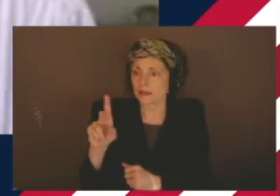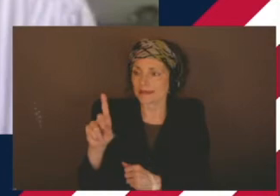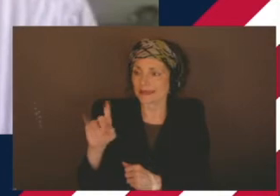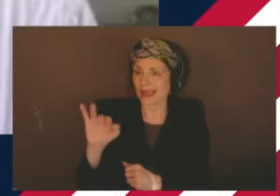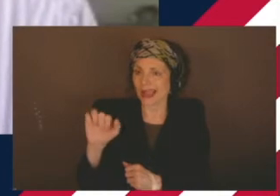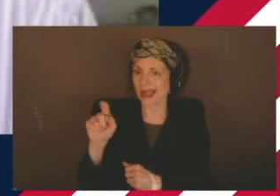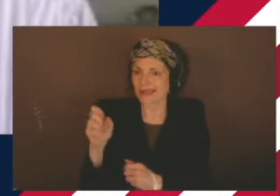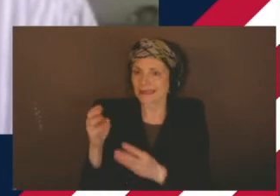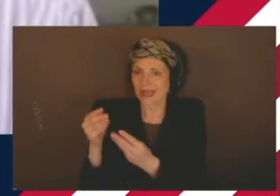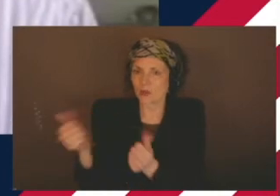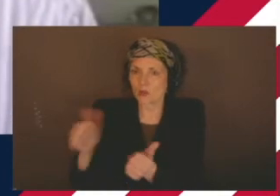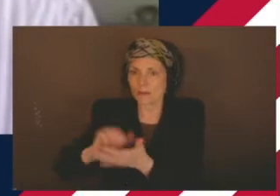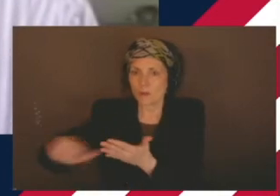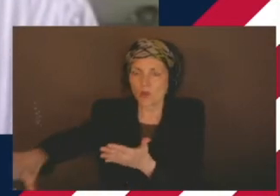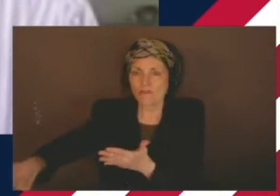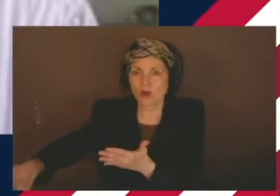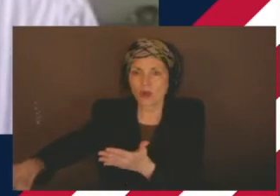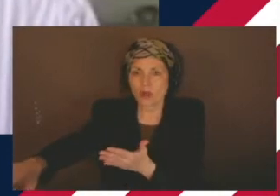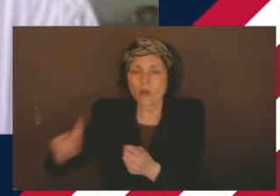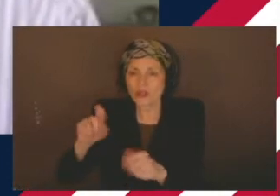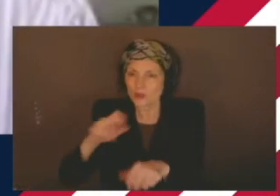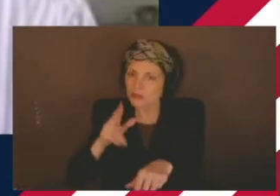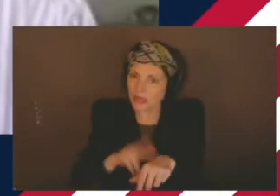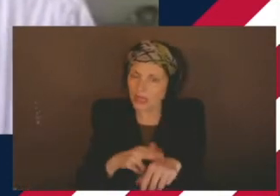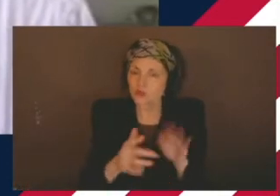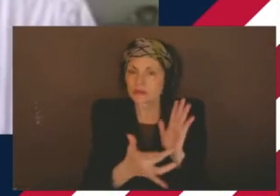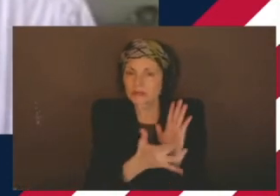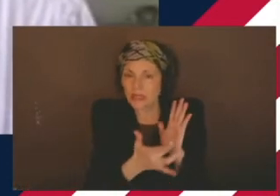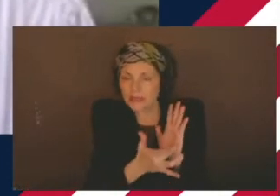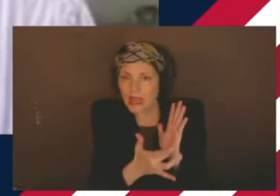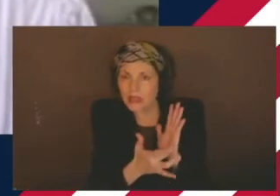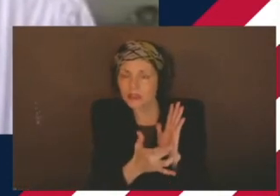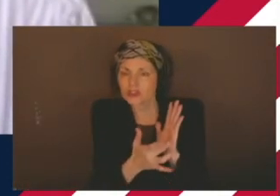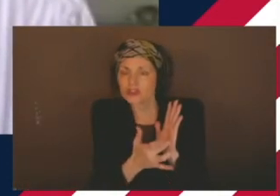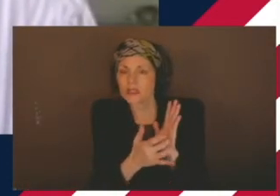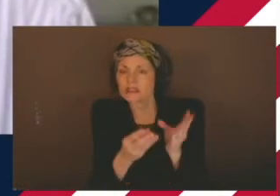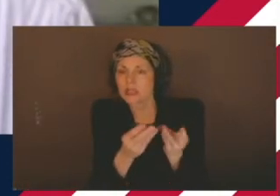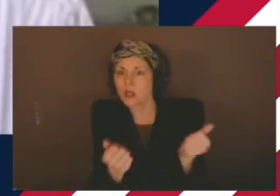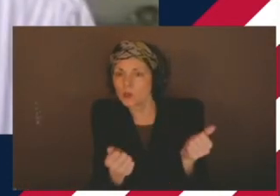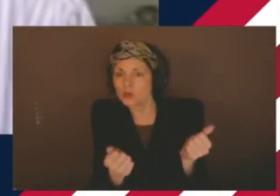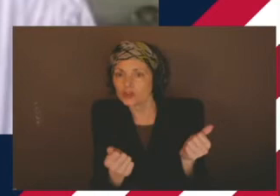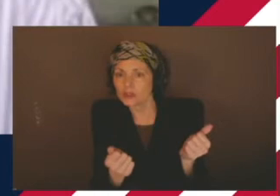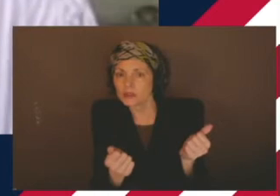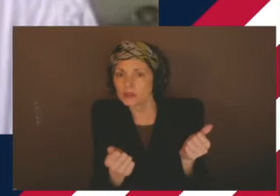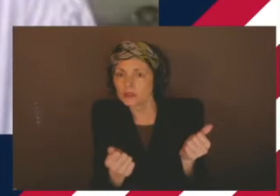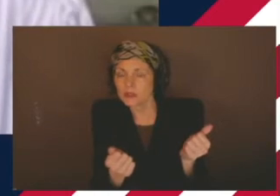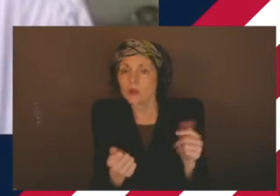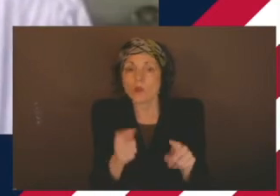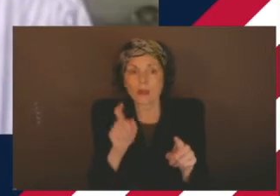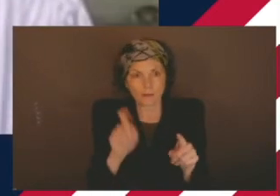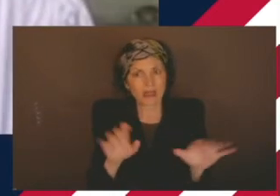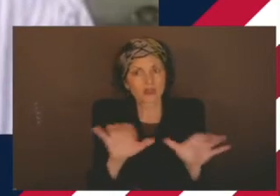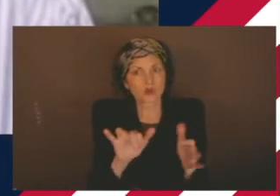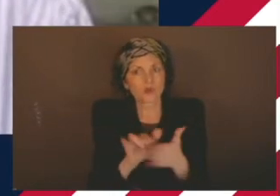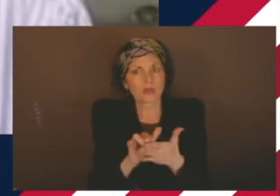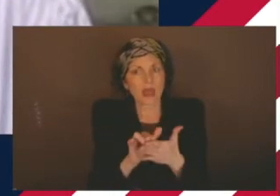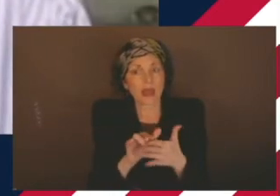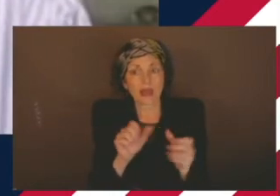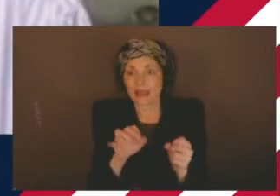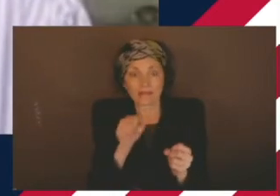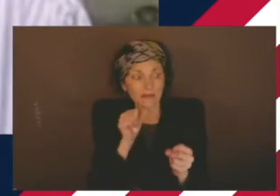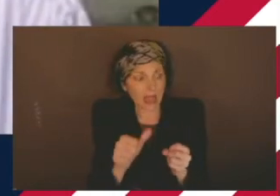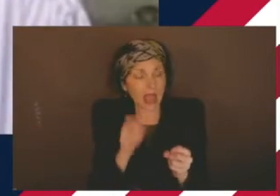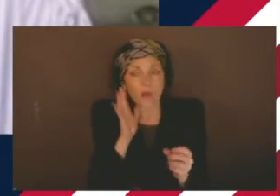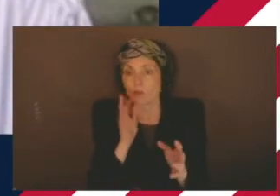natural, technological, and hybrid solutions at scale, without which there cannot be a net negative future. All of the above